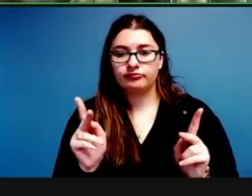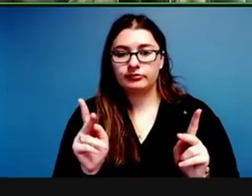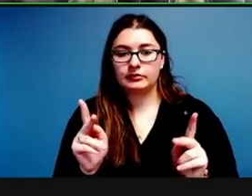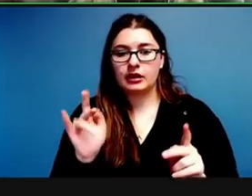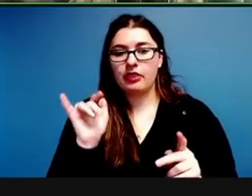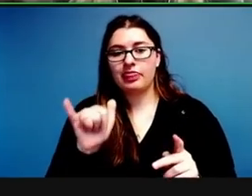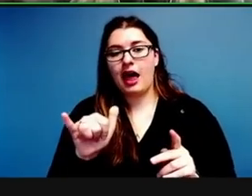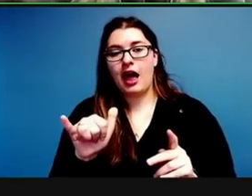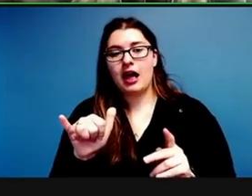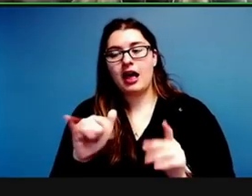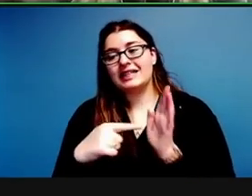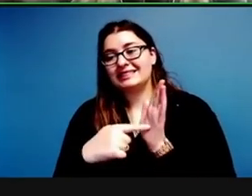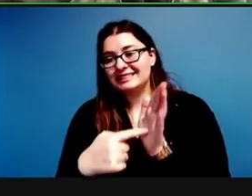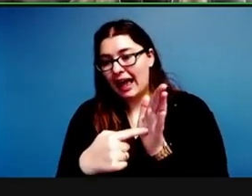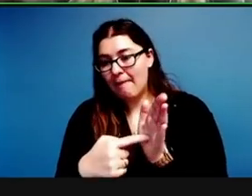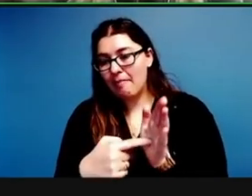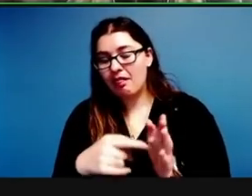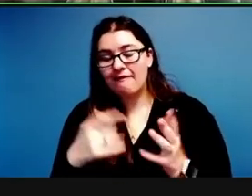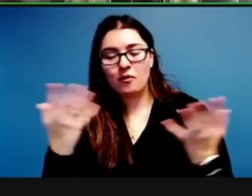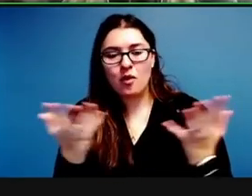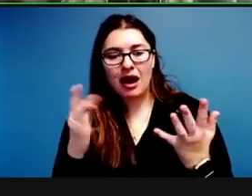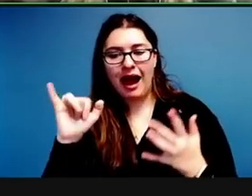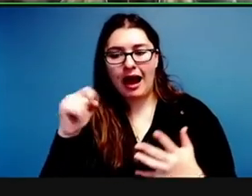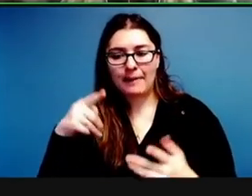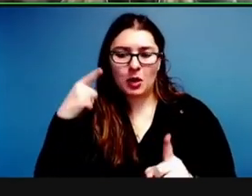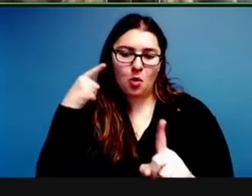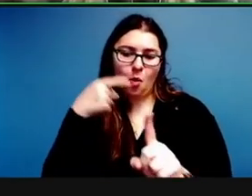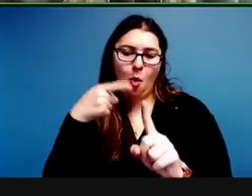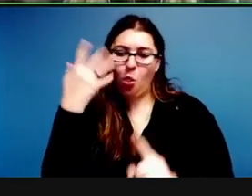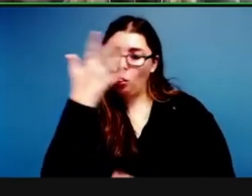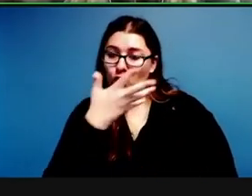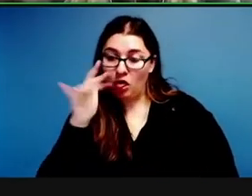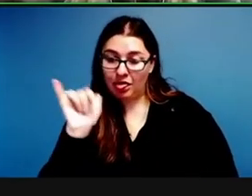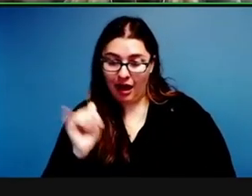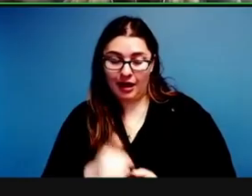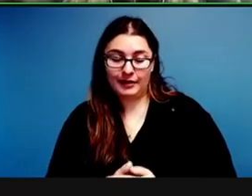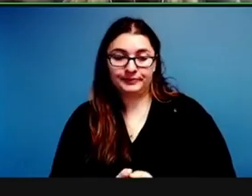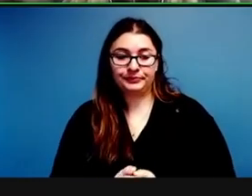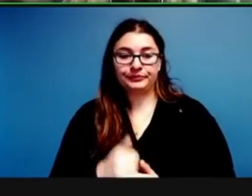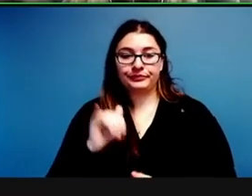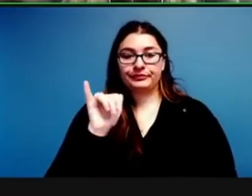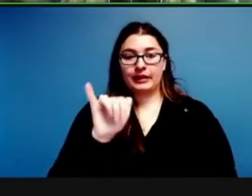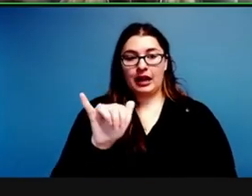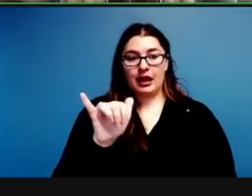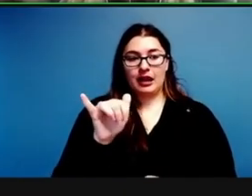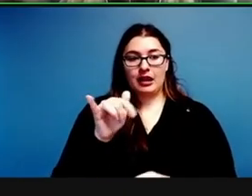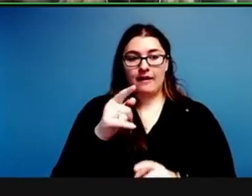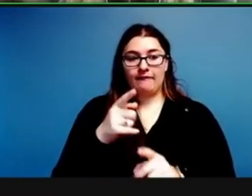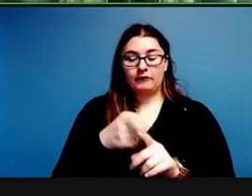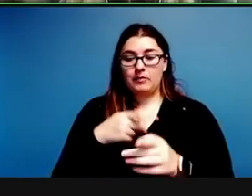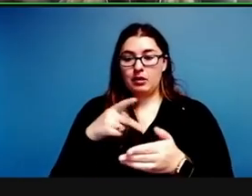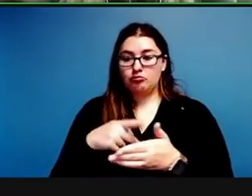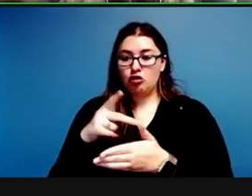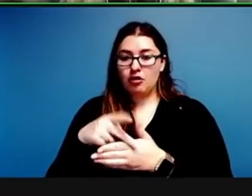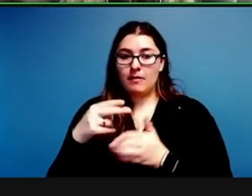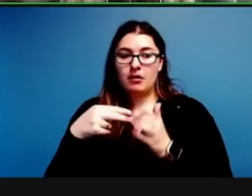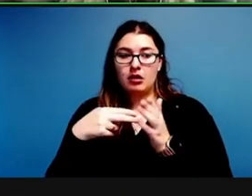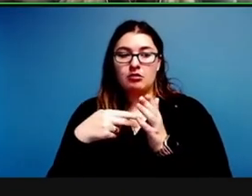is an example of what a IEP goal would look like. This is from a program called